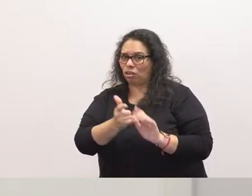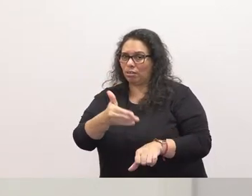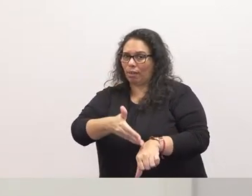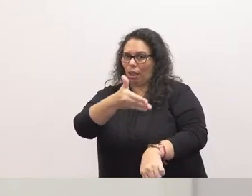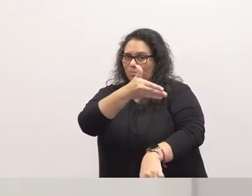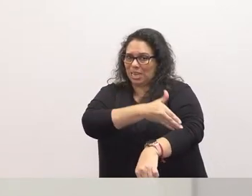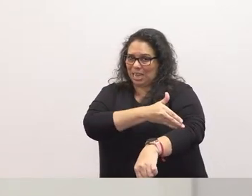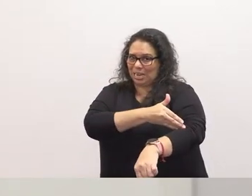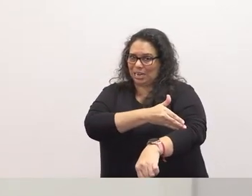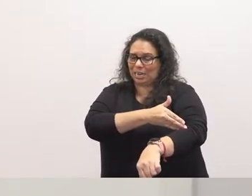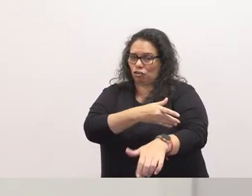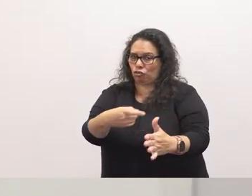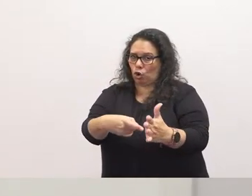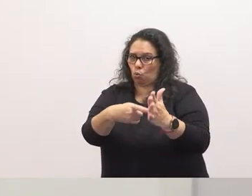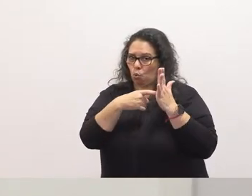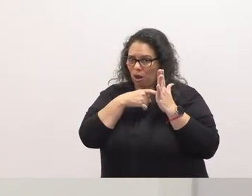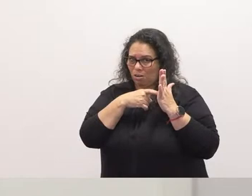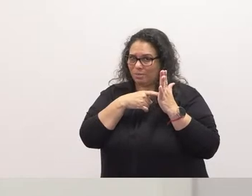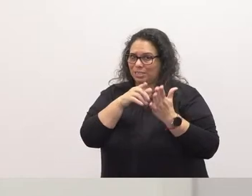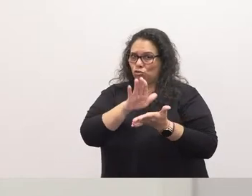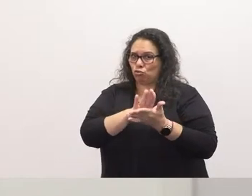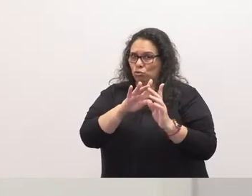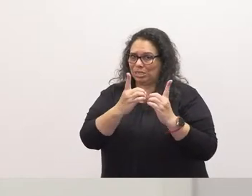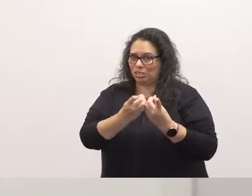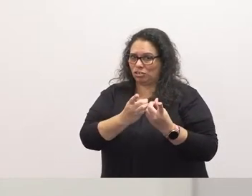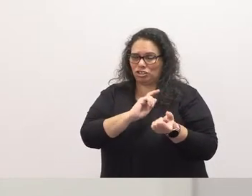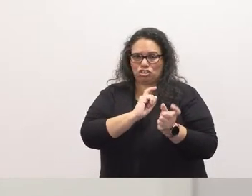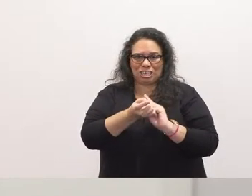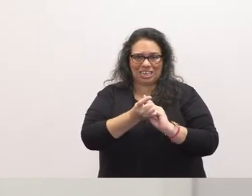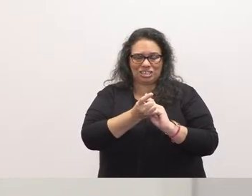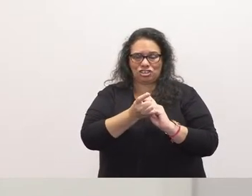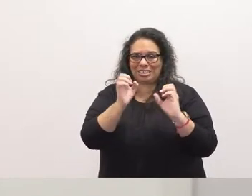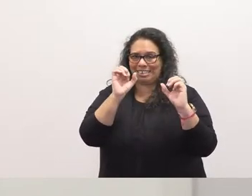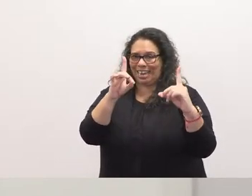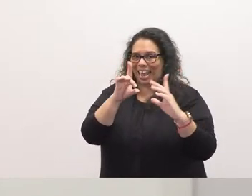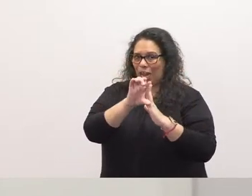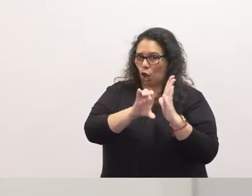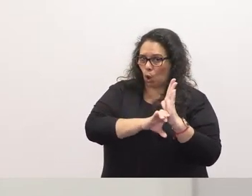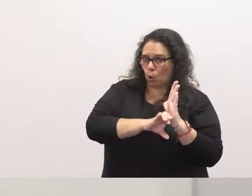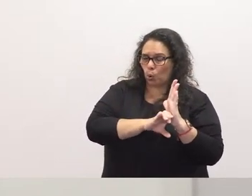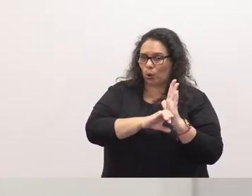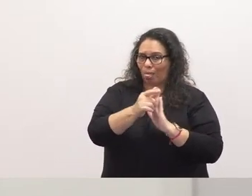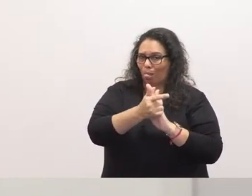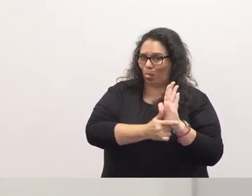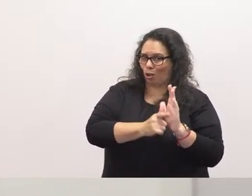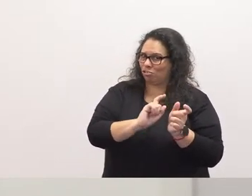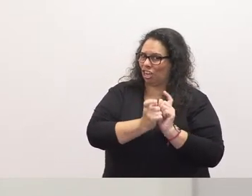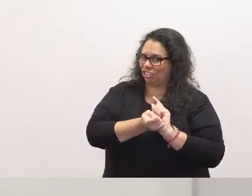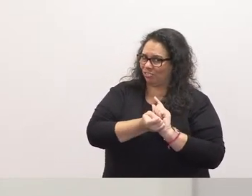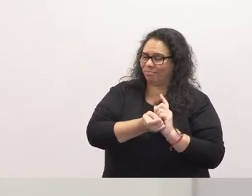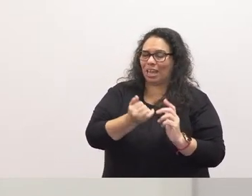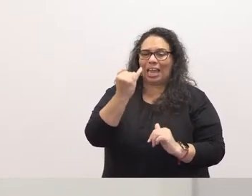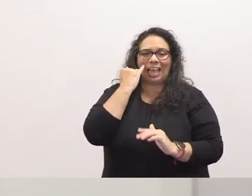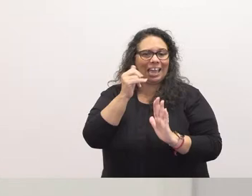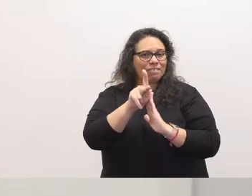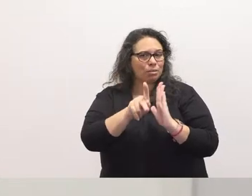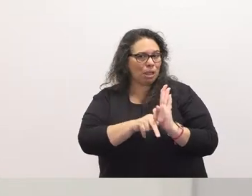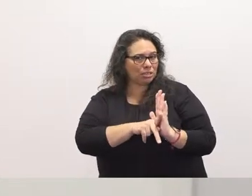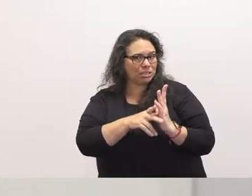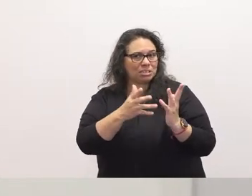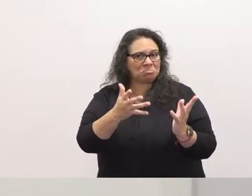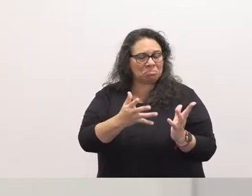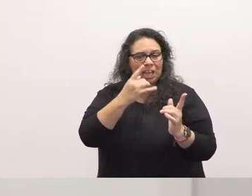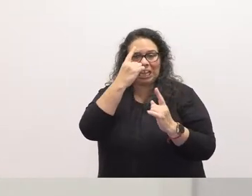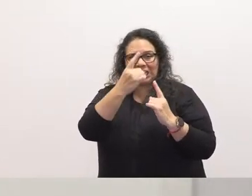the requirements of a school district, changes in ed code, changes in the law. And so if there are policies, perhaps you could